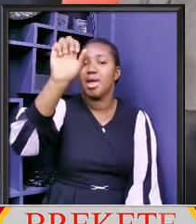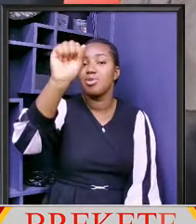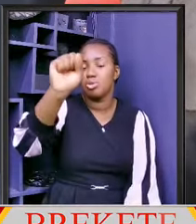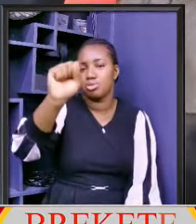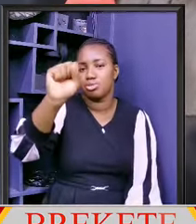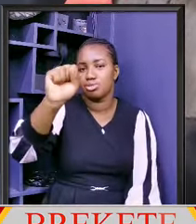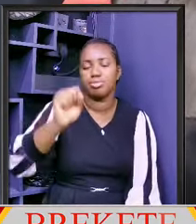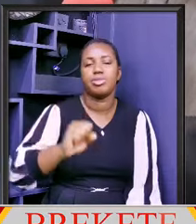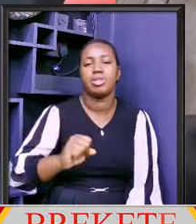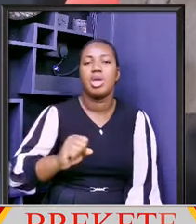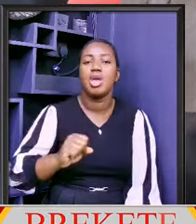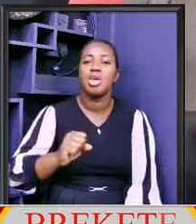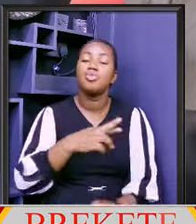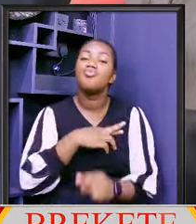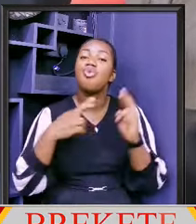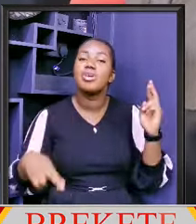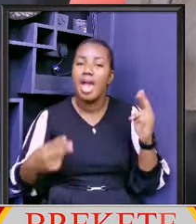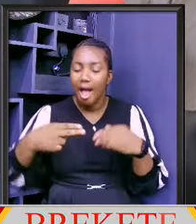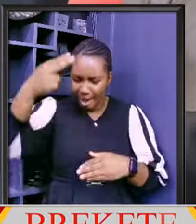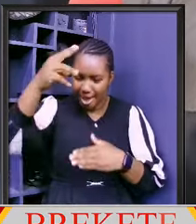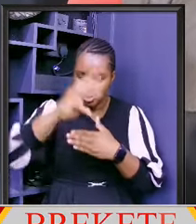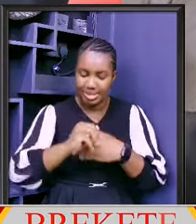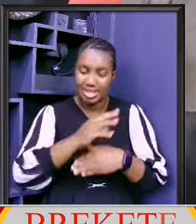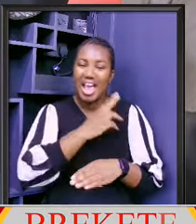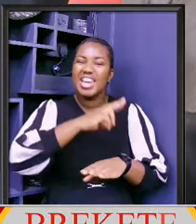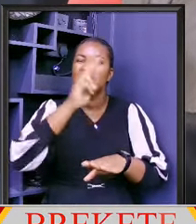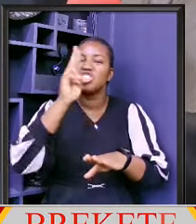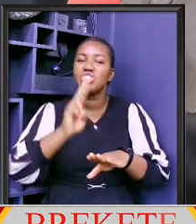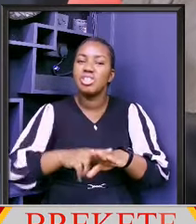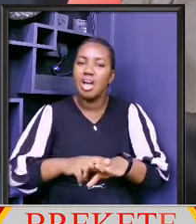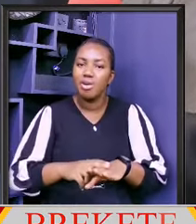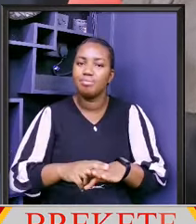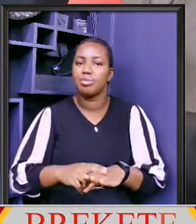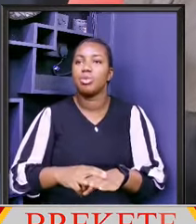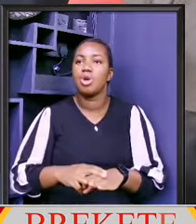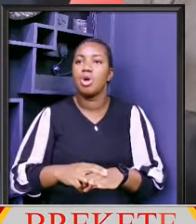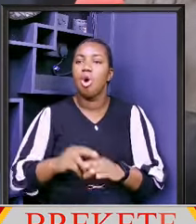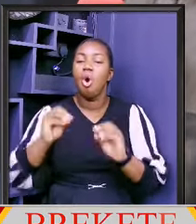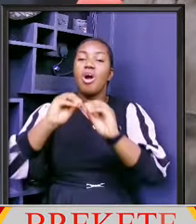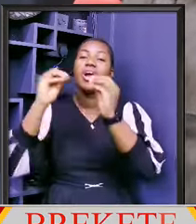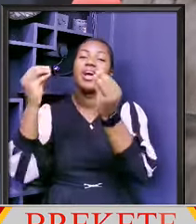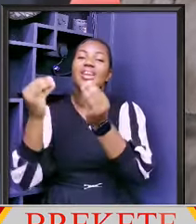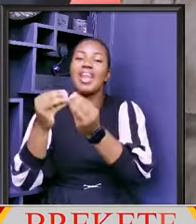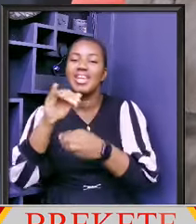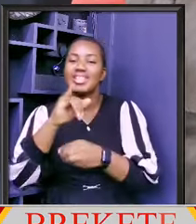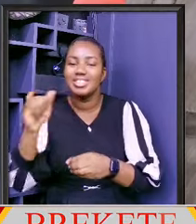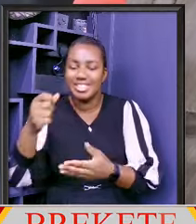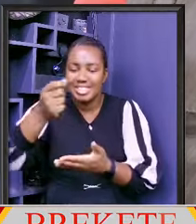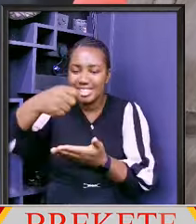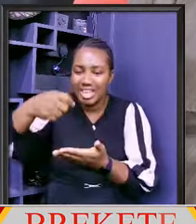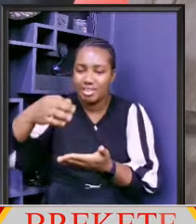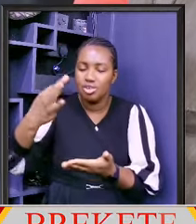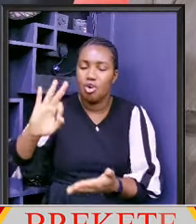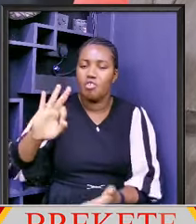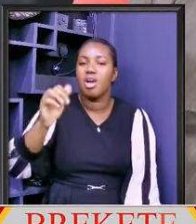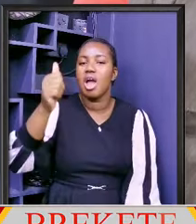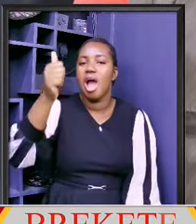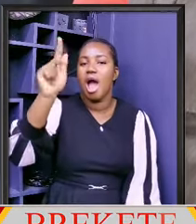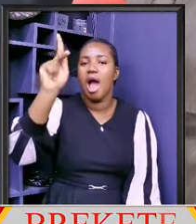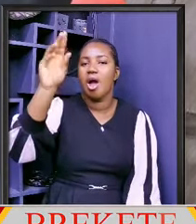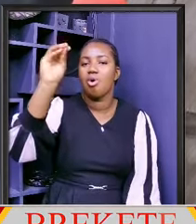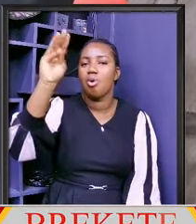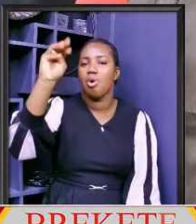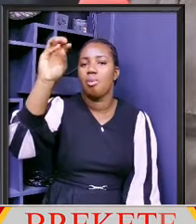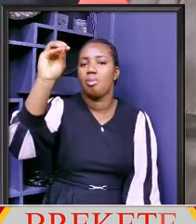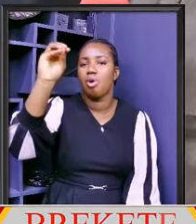His Royal Highness, and the National Organizing Secretary of Akomoran, former FCT